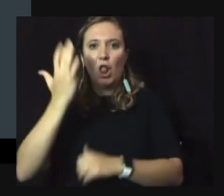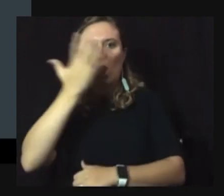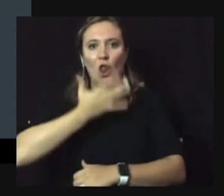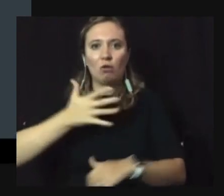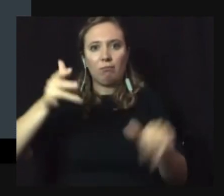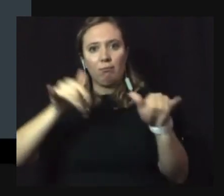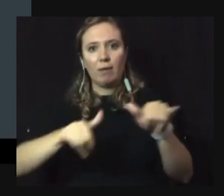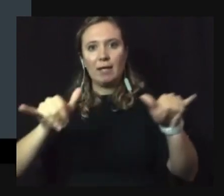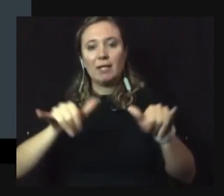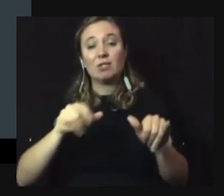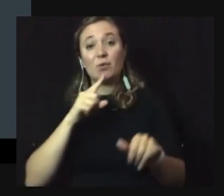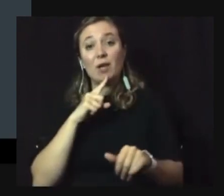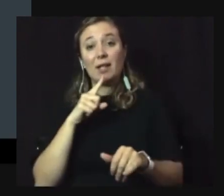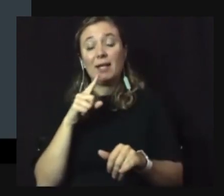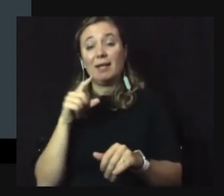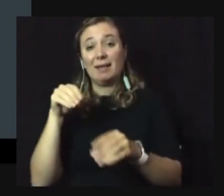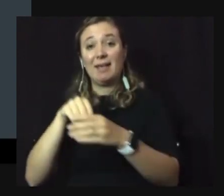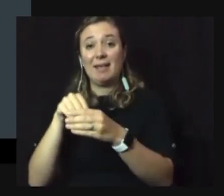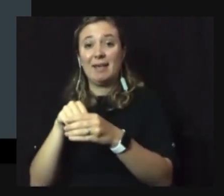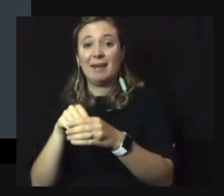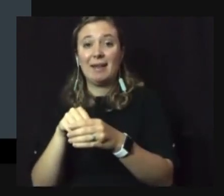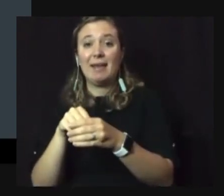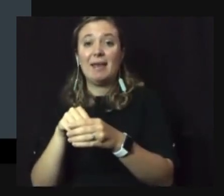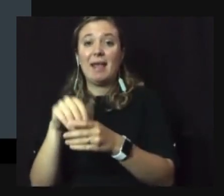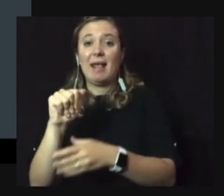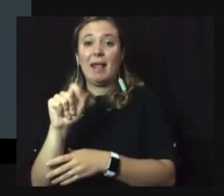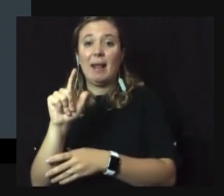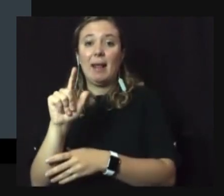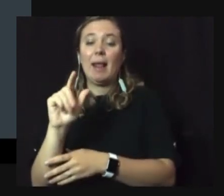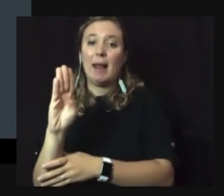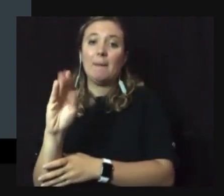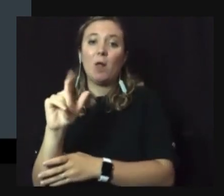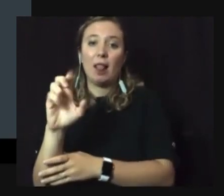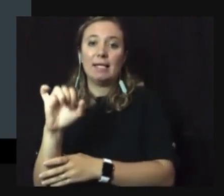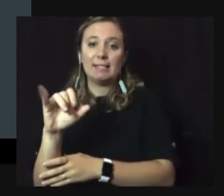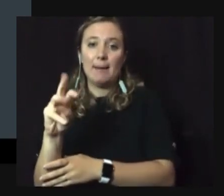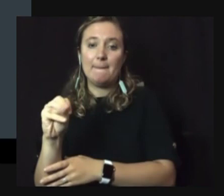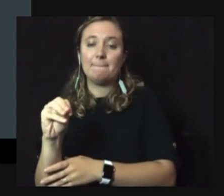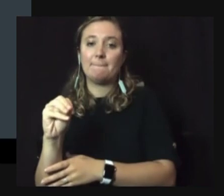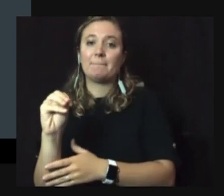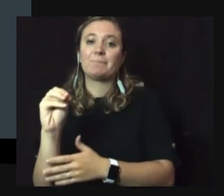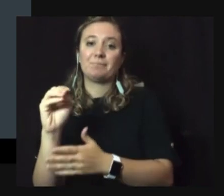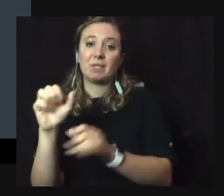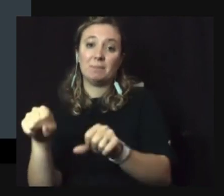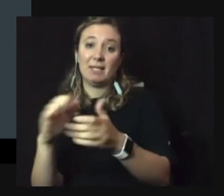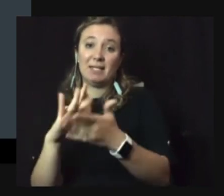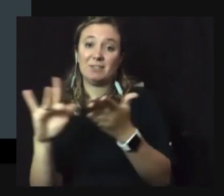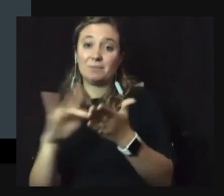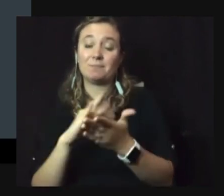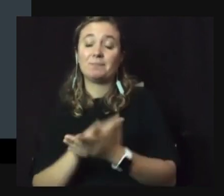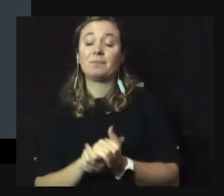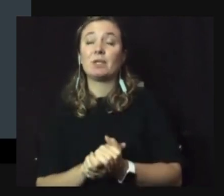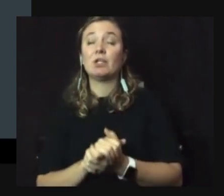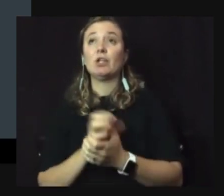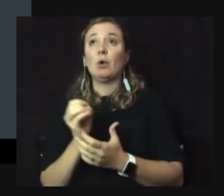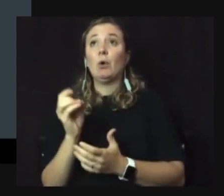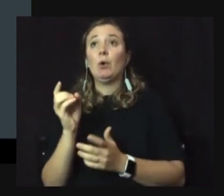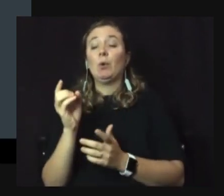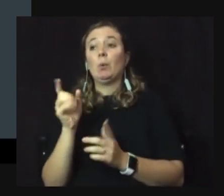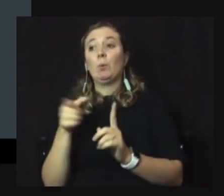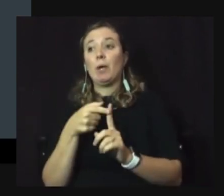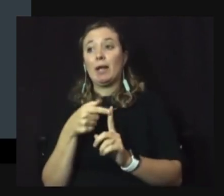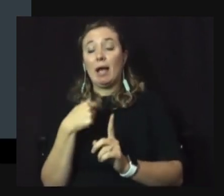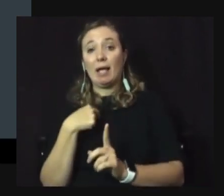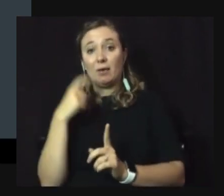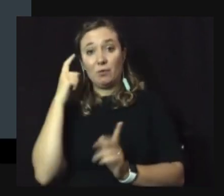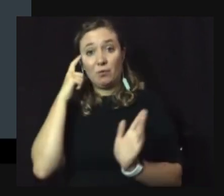it's interesting because when I thought about myself and my identity and passing, I